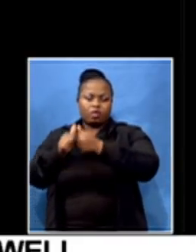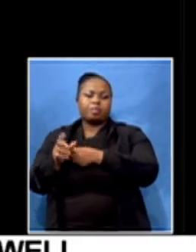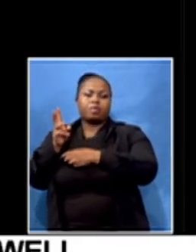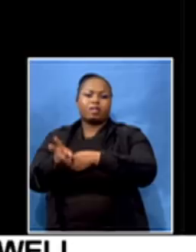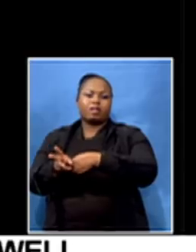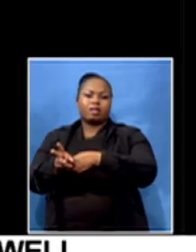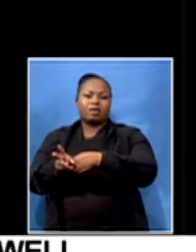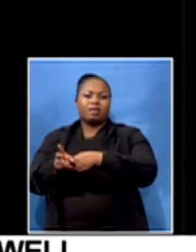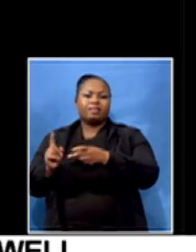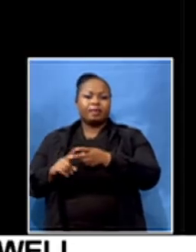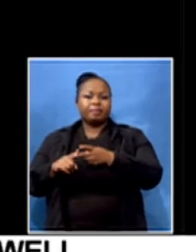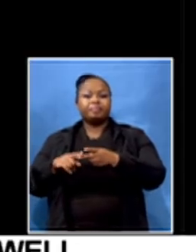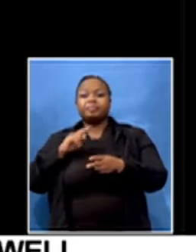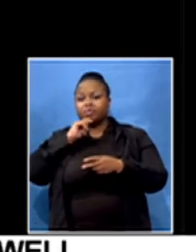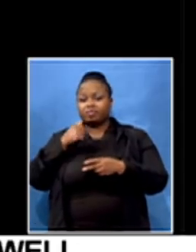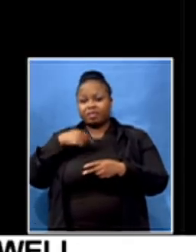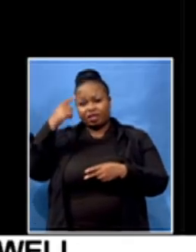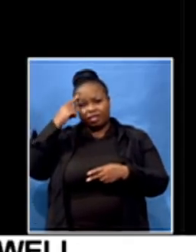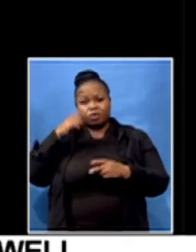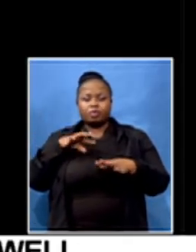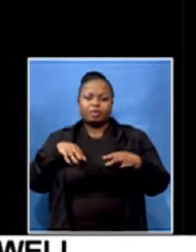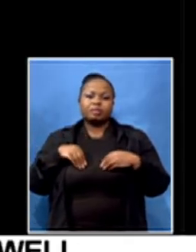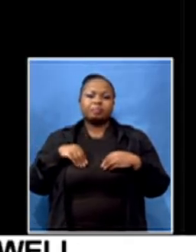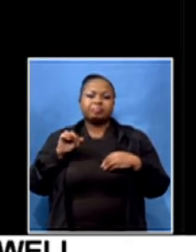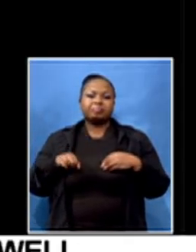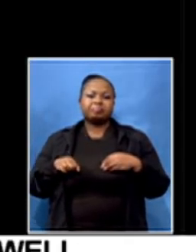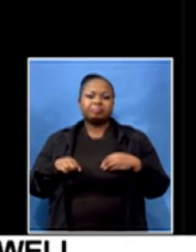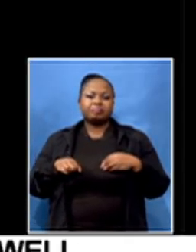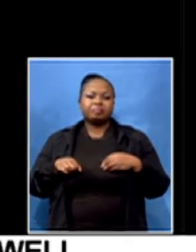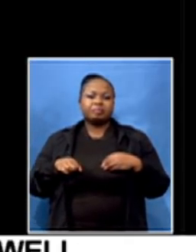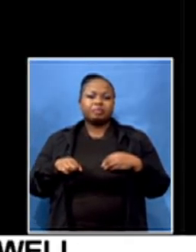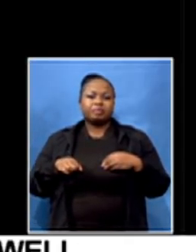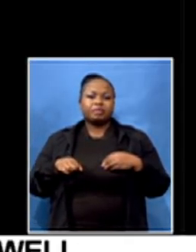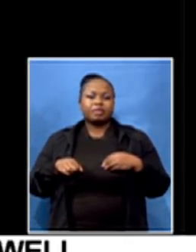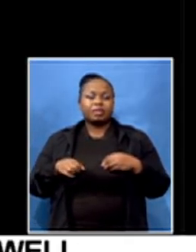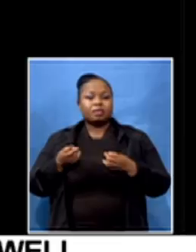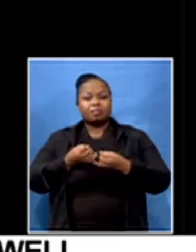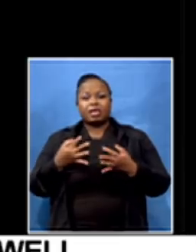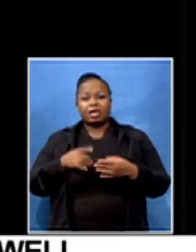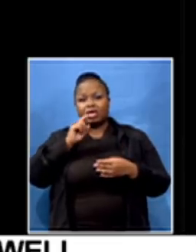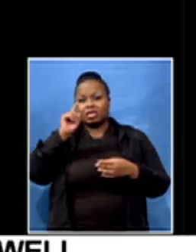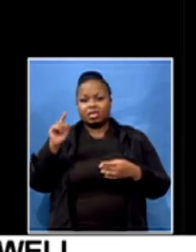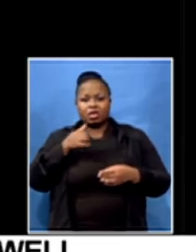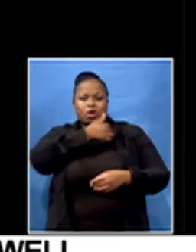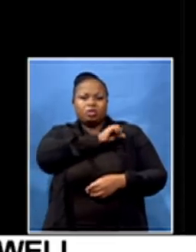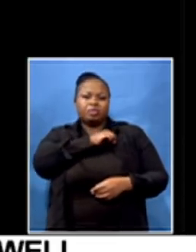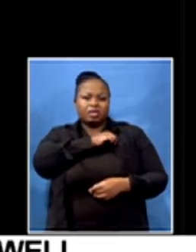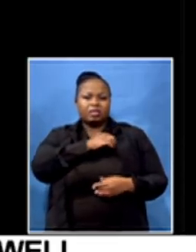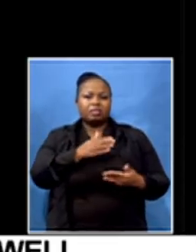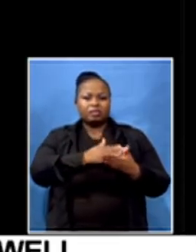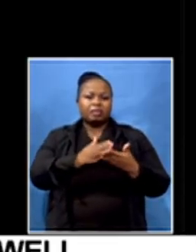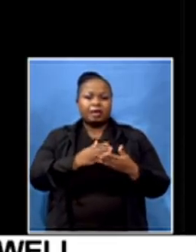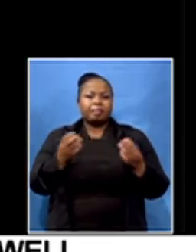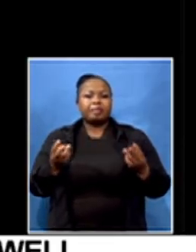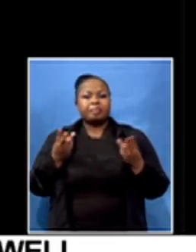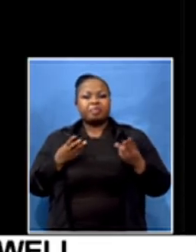And certainly, I think we should accept that in a number of hospitals, there will be tensions where people feel they are